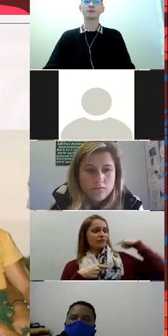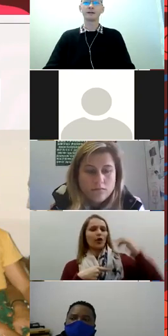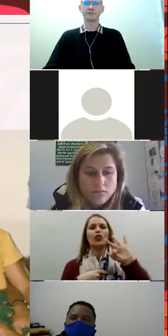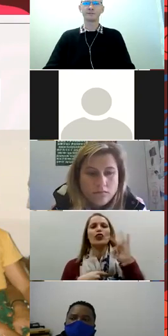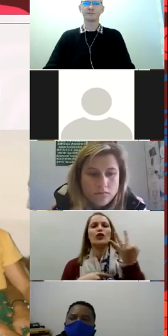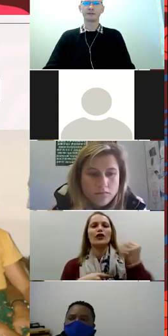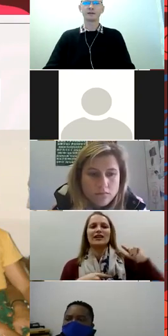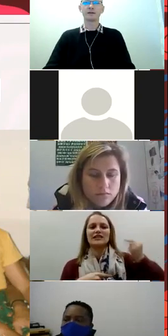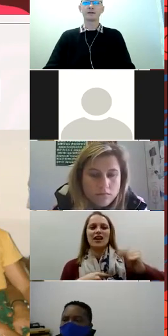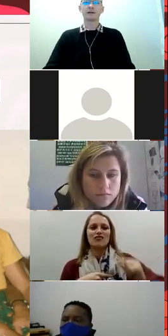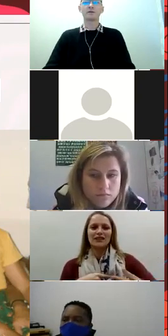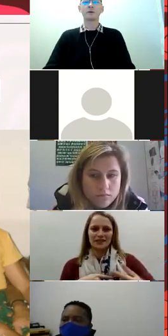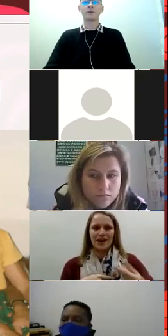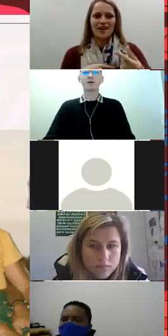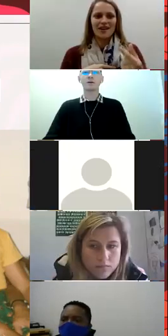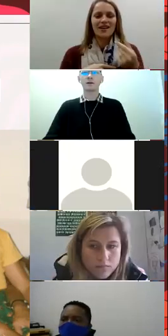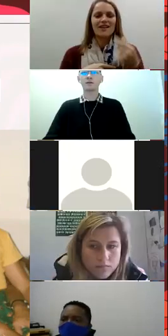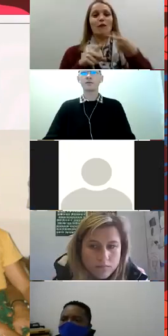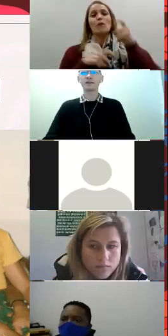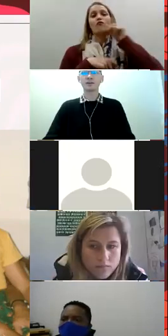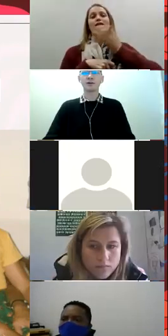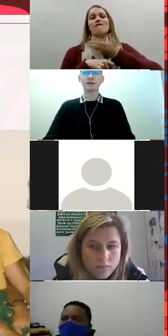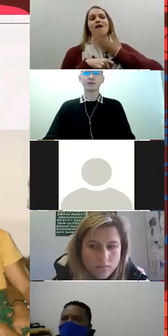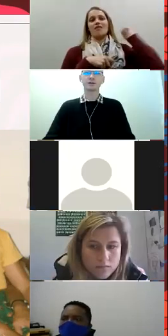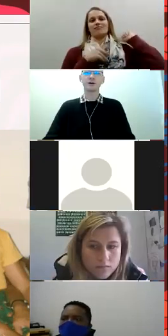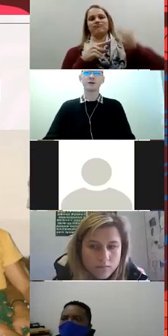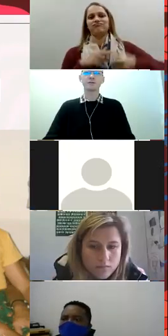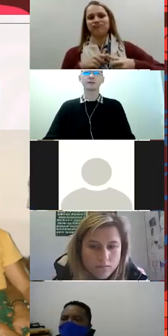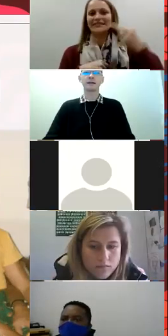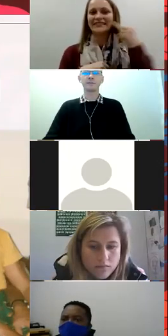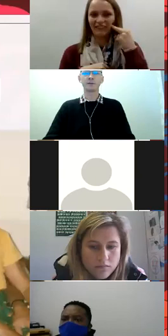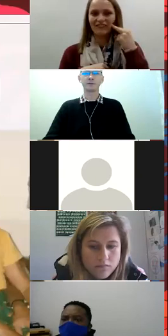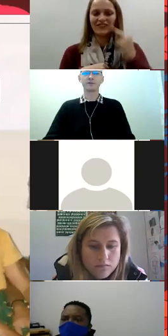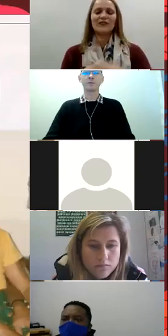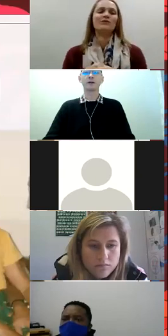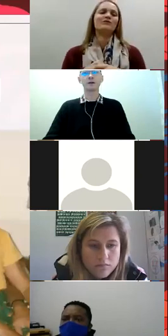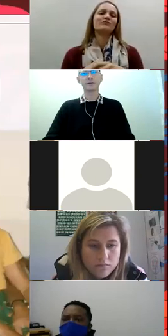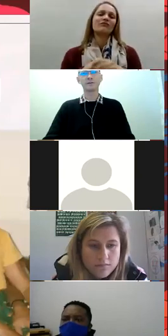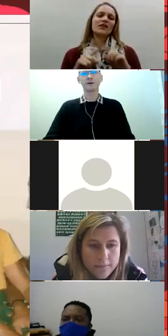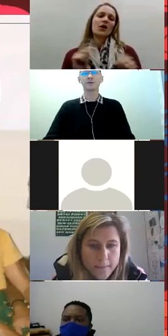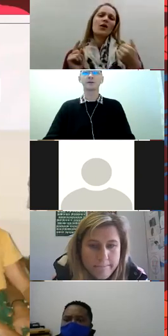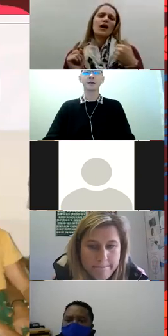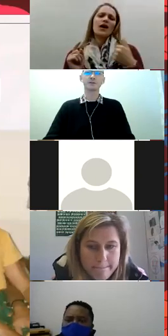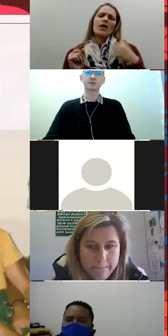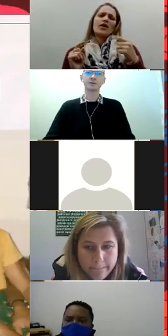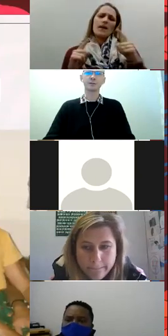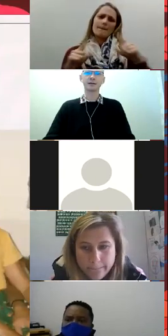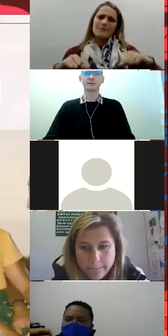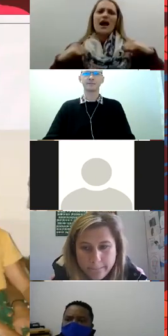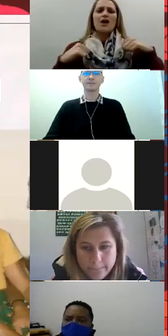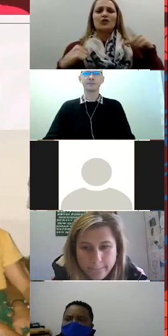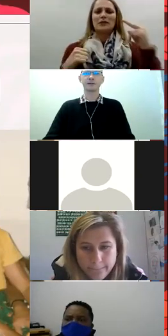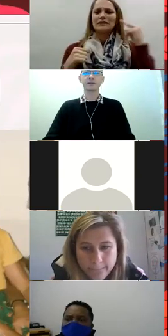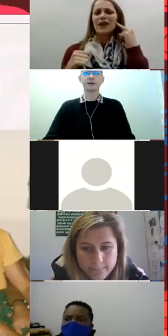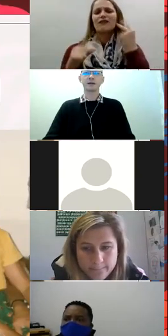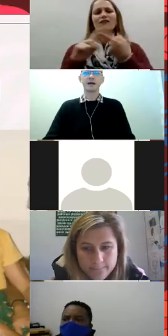are all deaf we are three generations of deaf people from my grandfather up to me